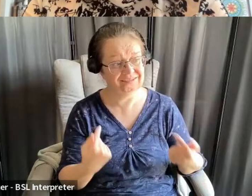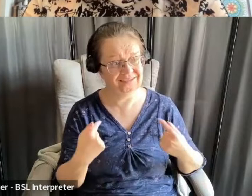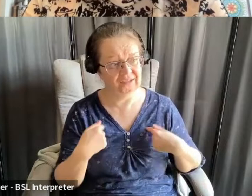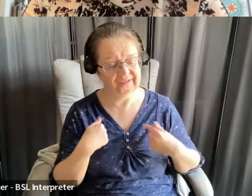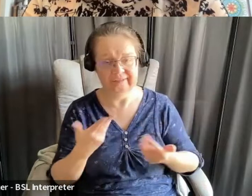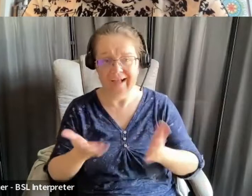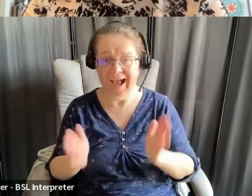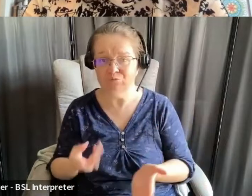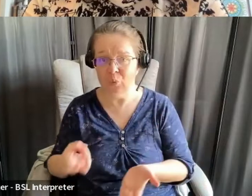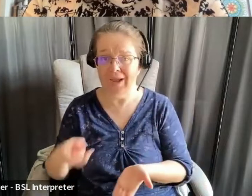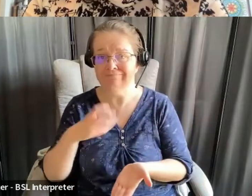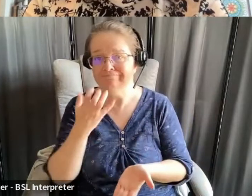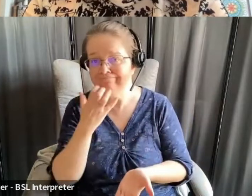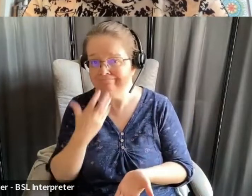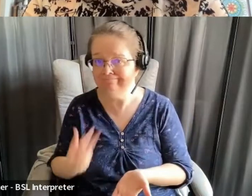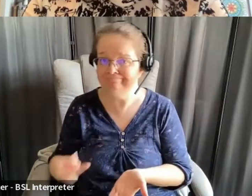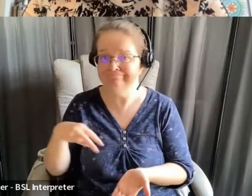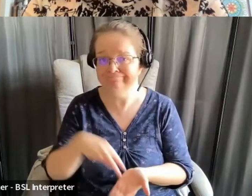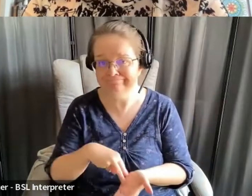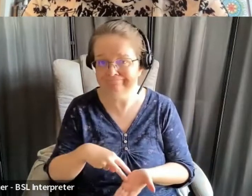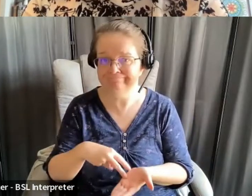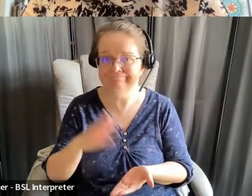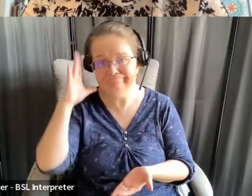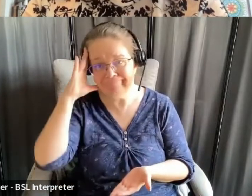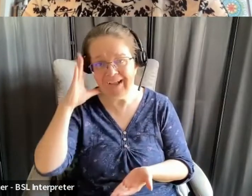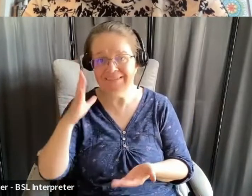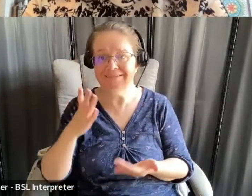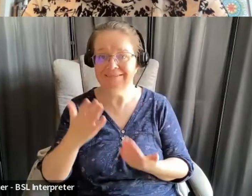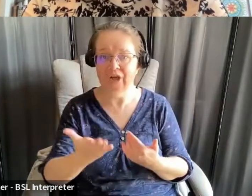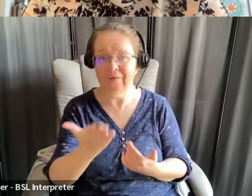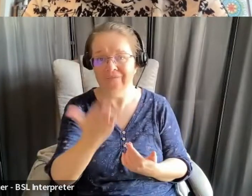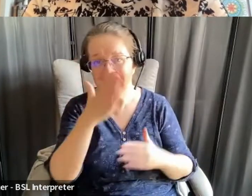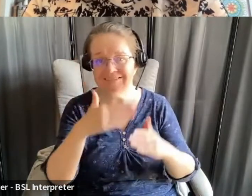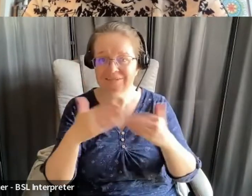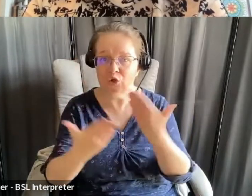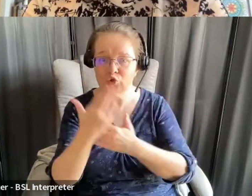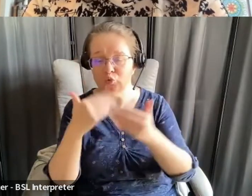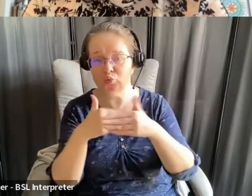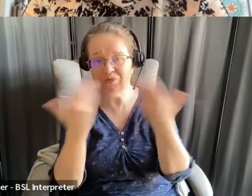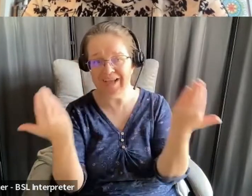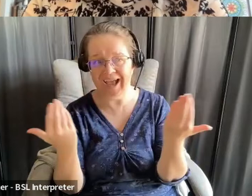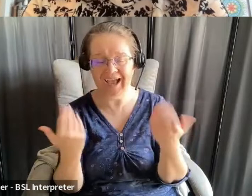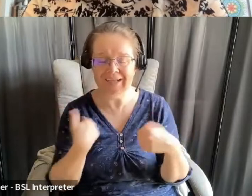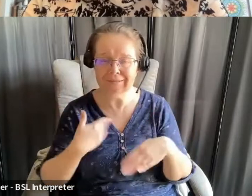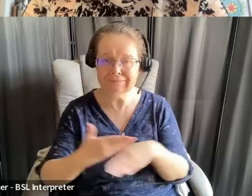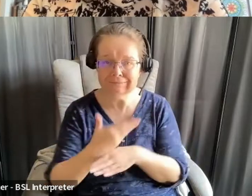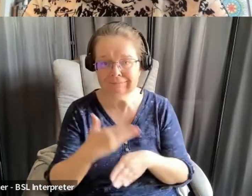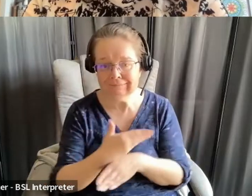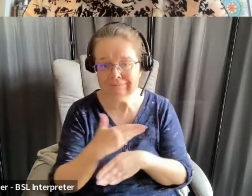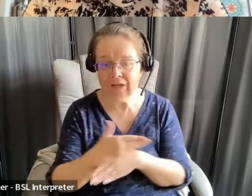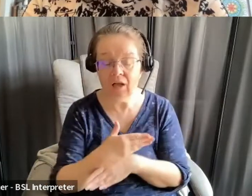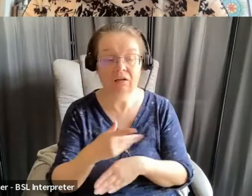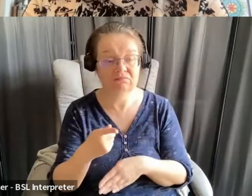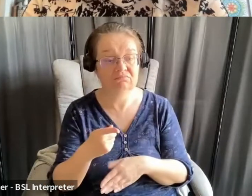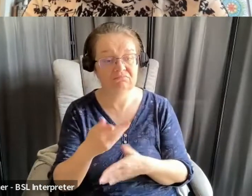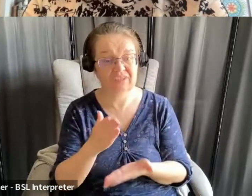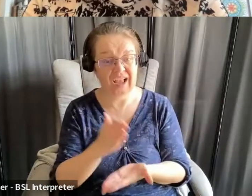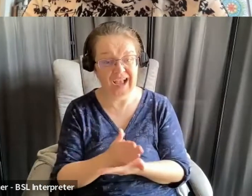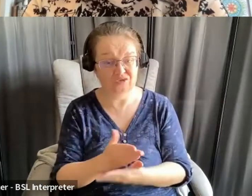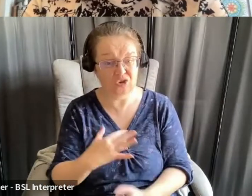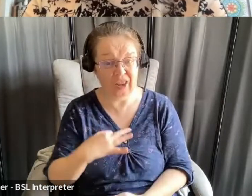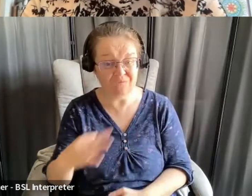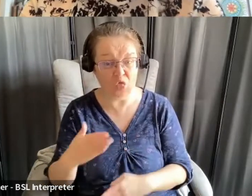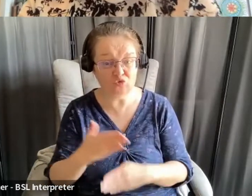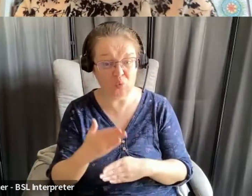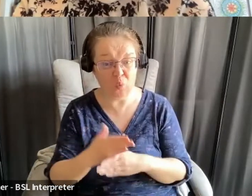and, you know, do something reasonably productive has been undertaking work for local charity